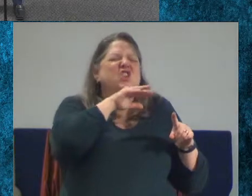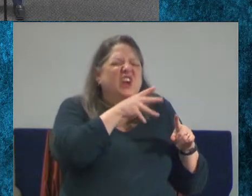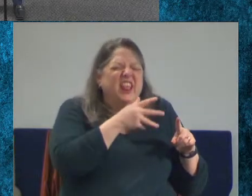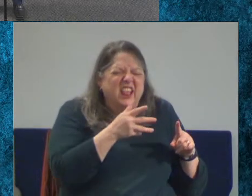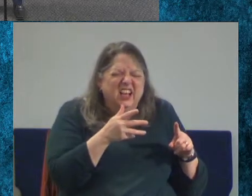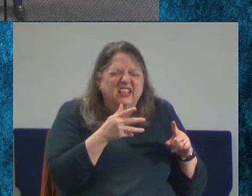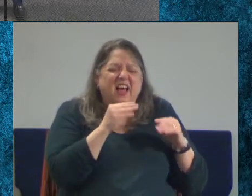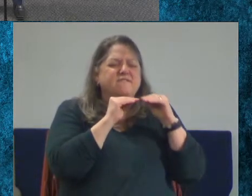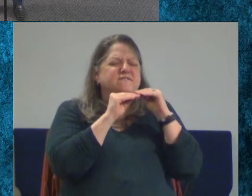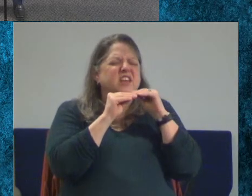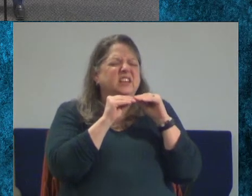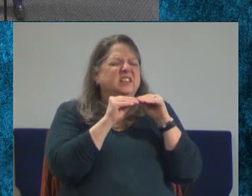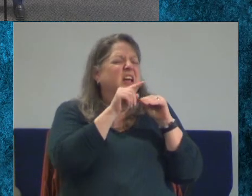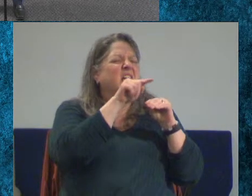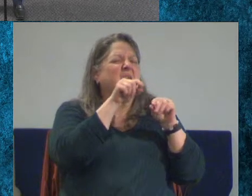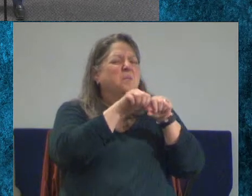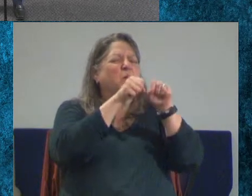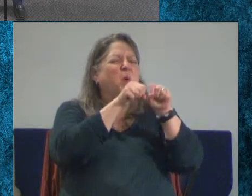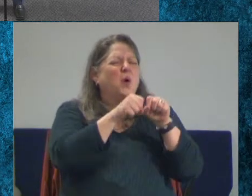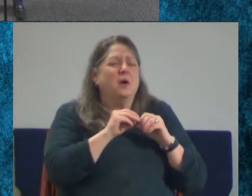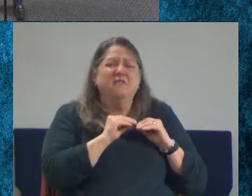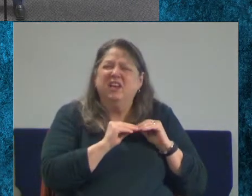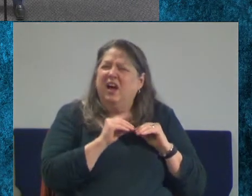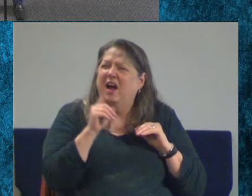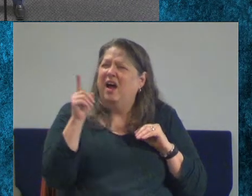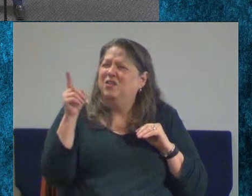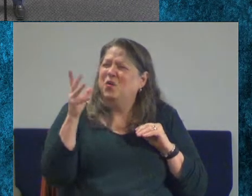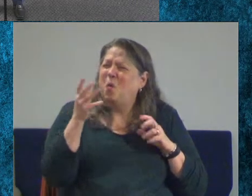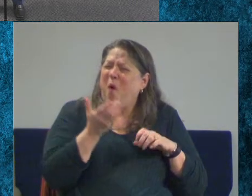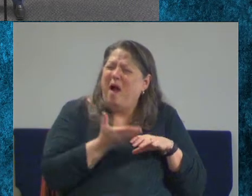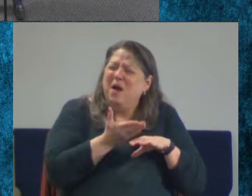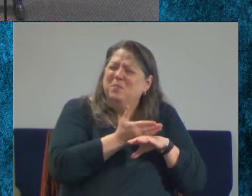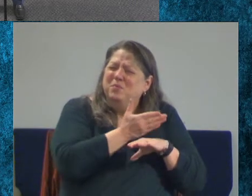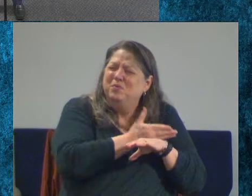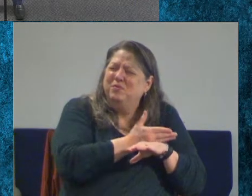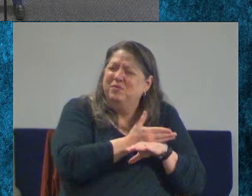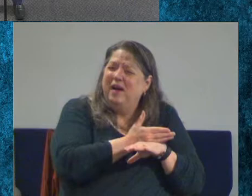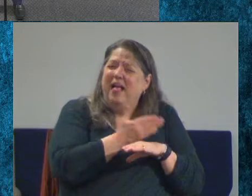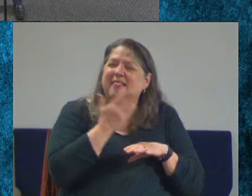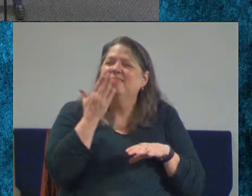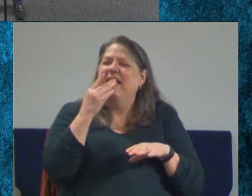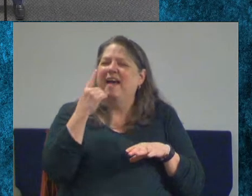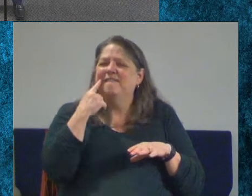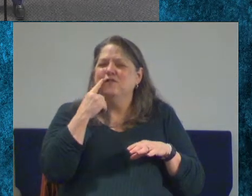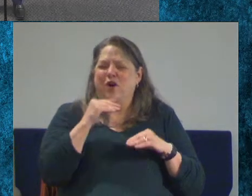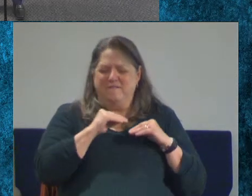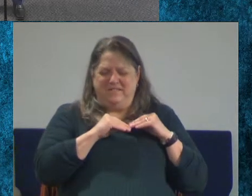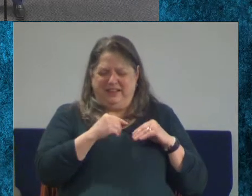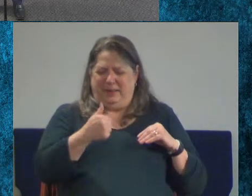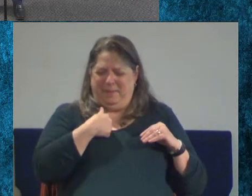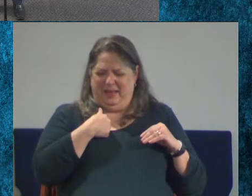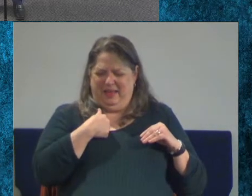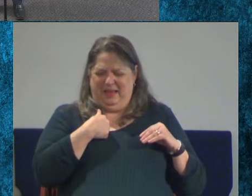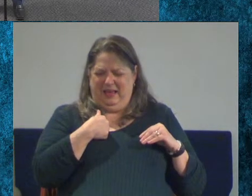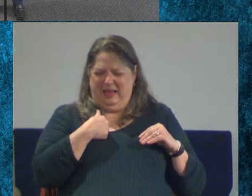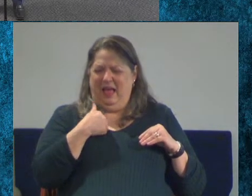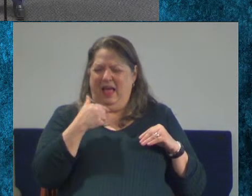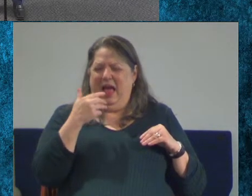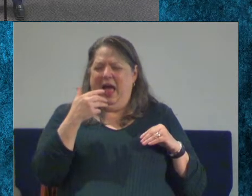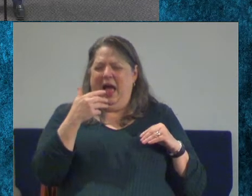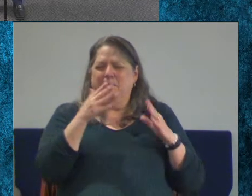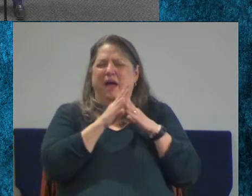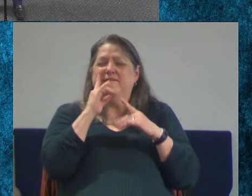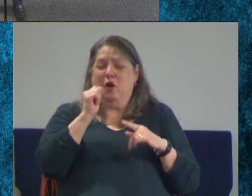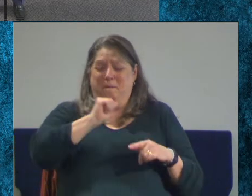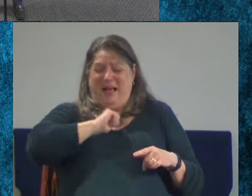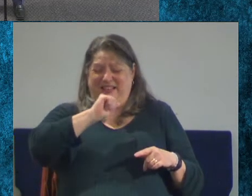broken things. You came to make better what needs to be made better. And you begin with us as individuals, Lord. And so I pray for myself as